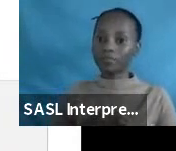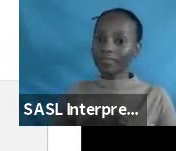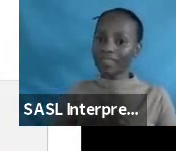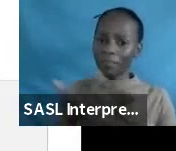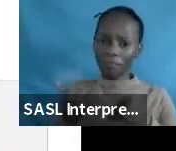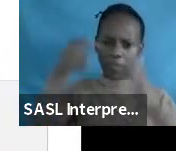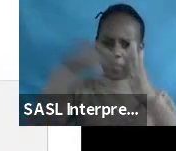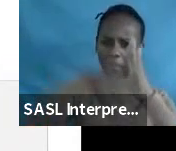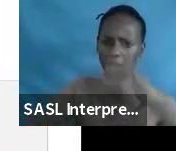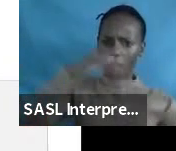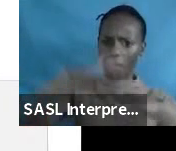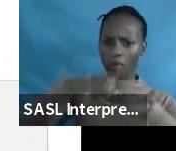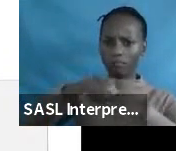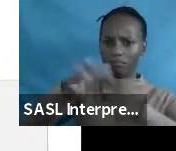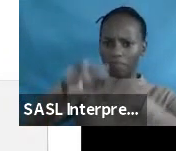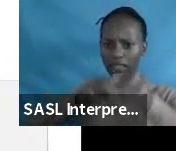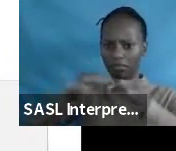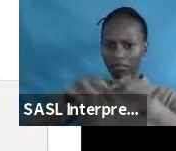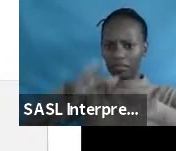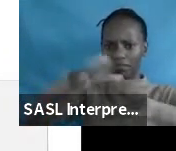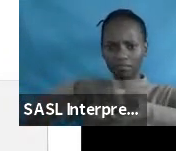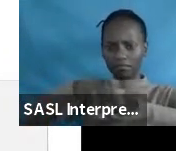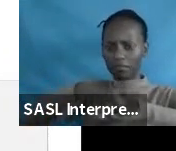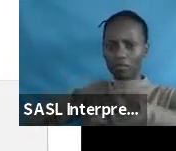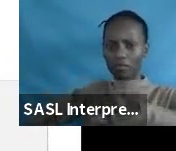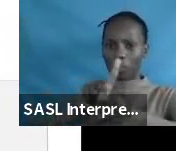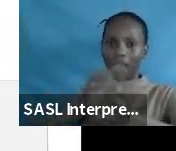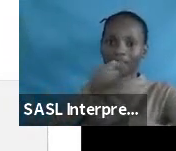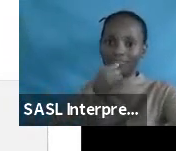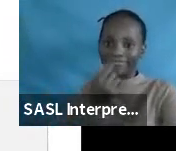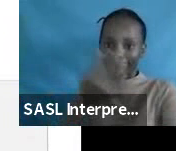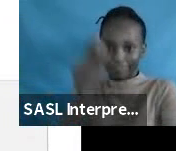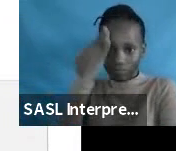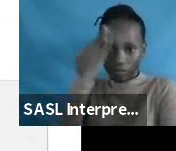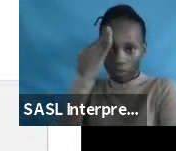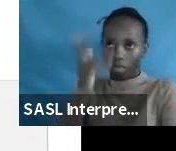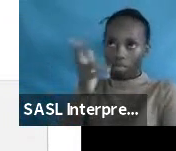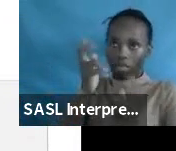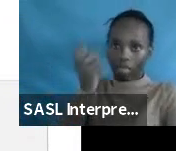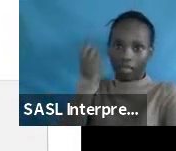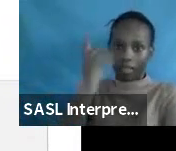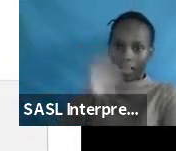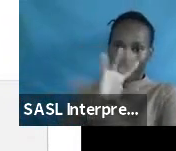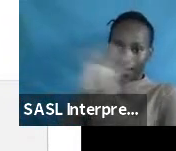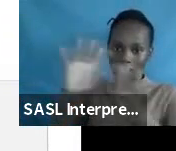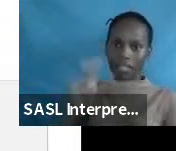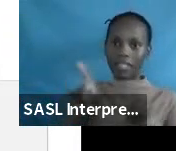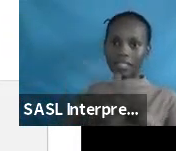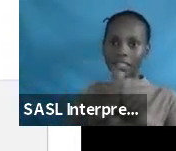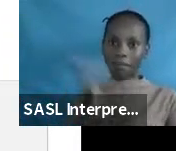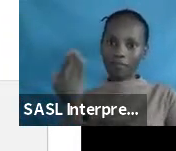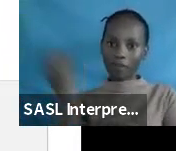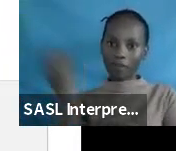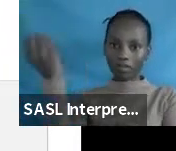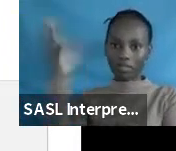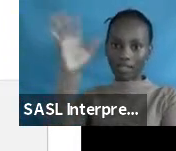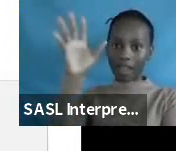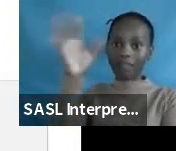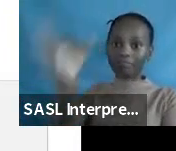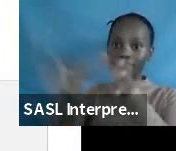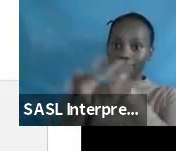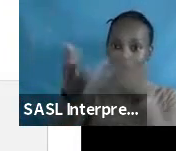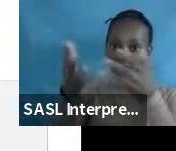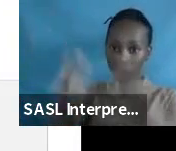it's self-explanatory. And then I've spoken about it in the previous slides, and I'm still going to talk about them in the other slides going